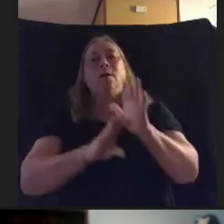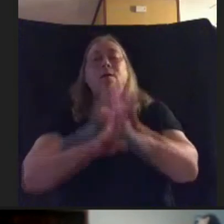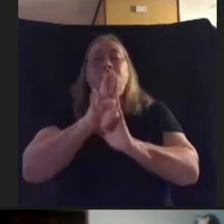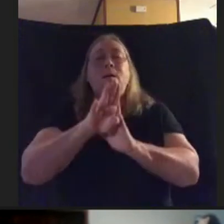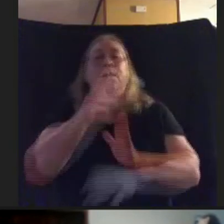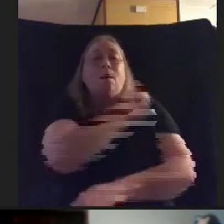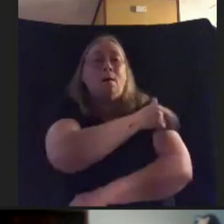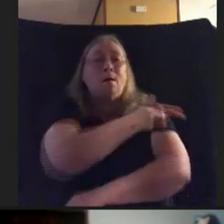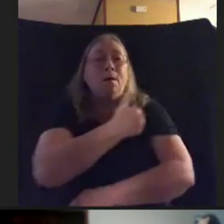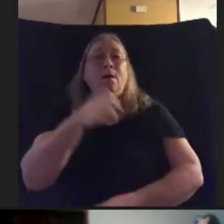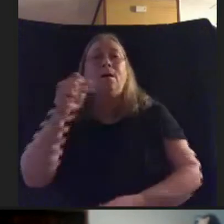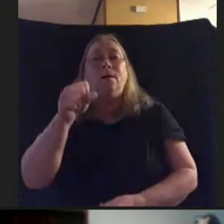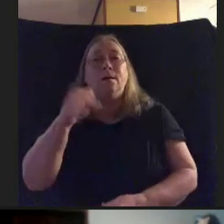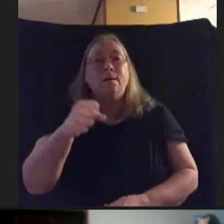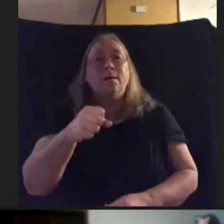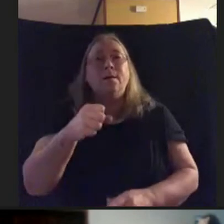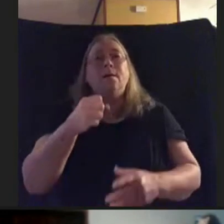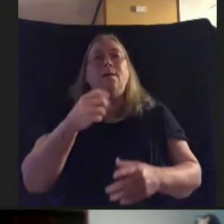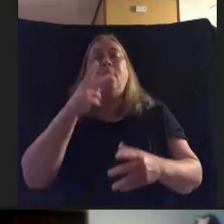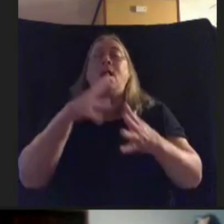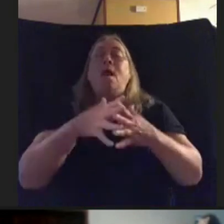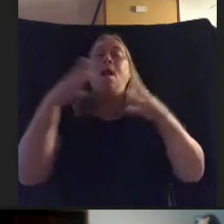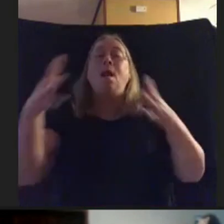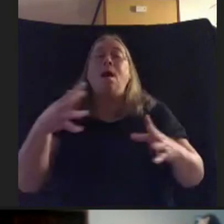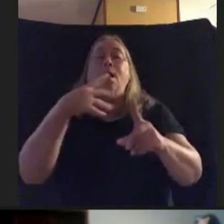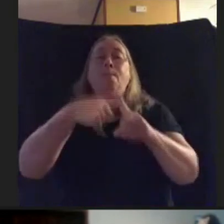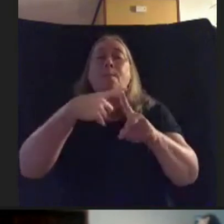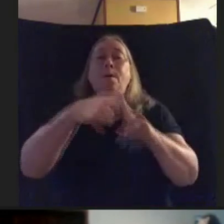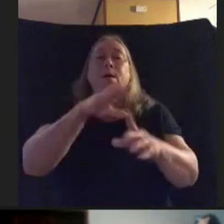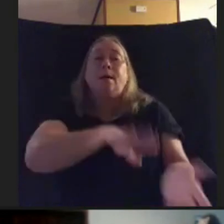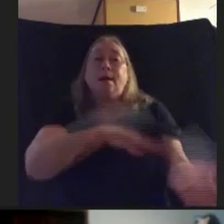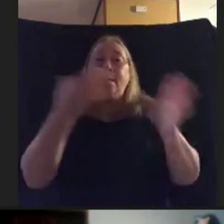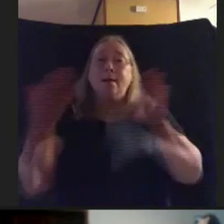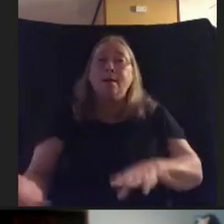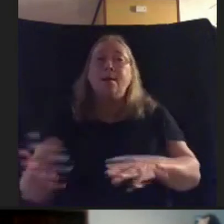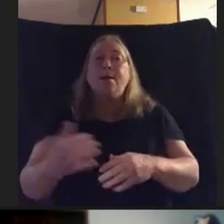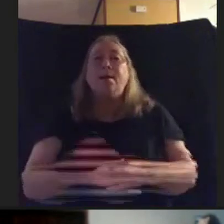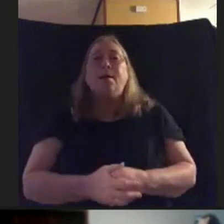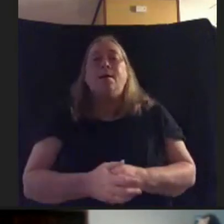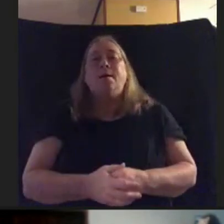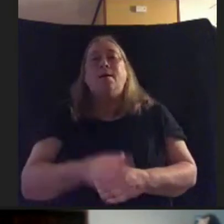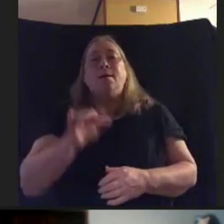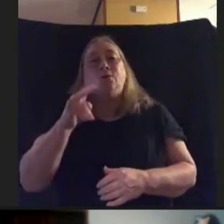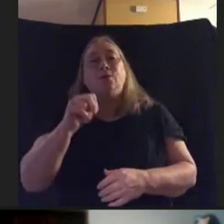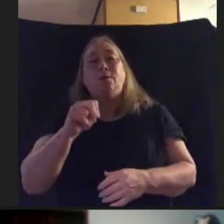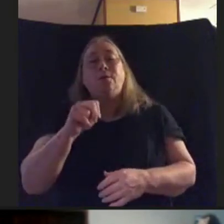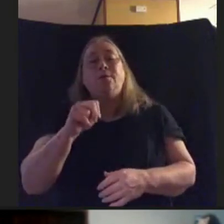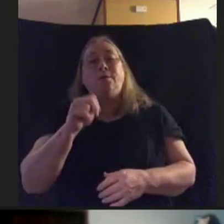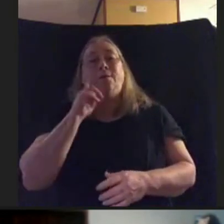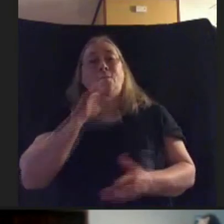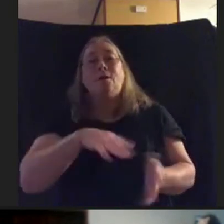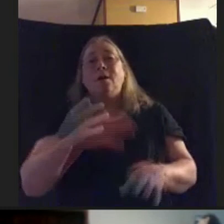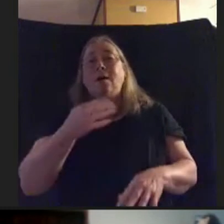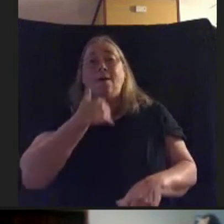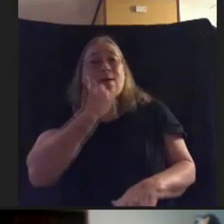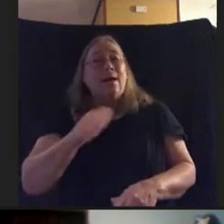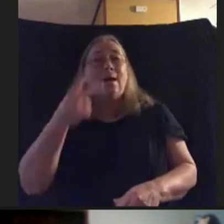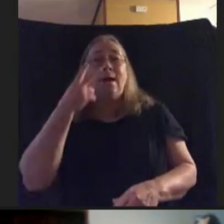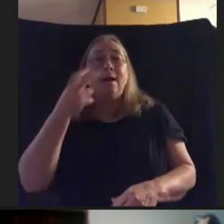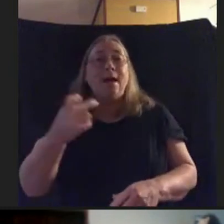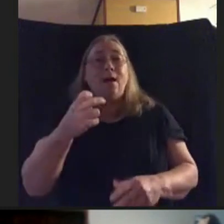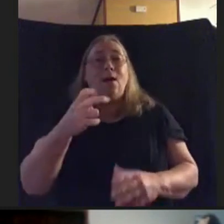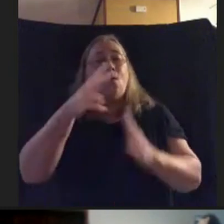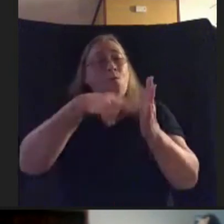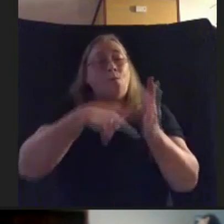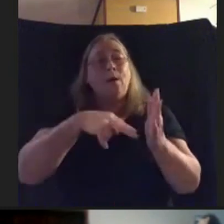seeing a great number of deaths, and expect January will be the worst month for deaths. If you have any doubt, just open up the newspaper and look at the